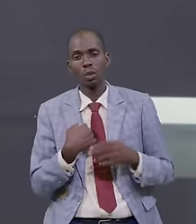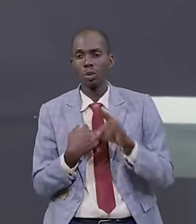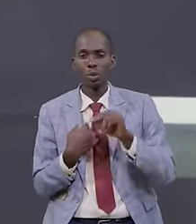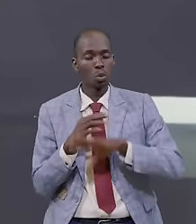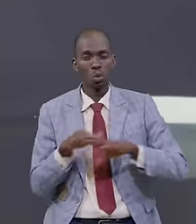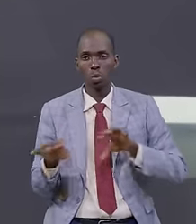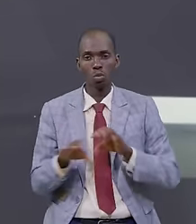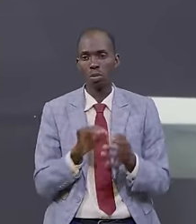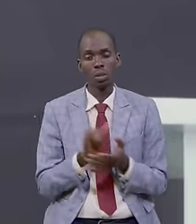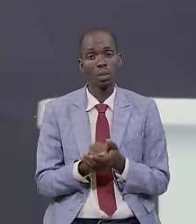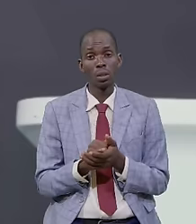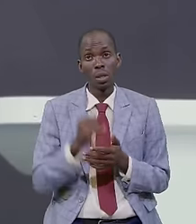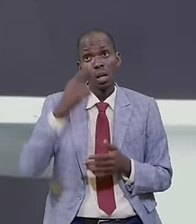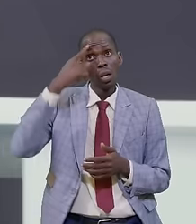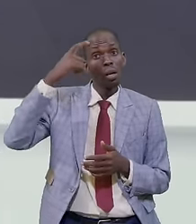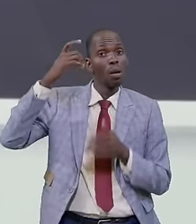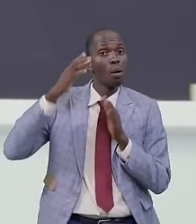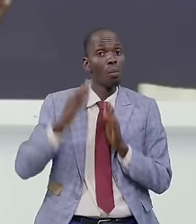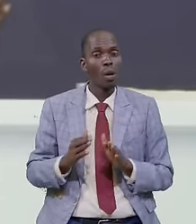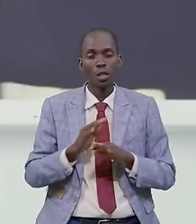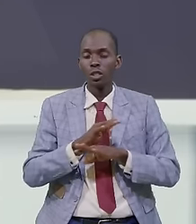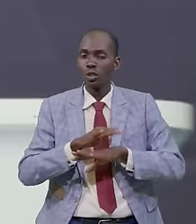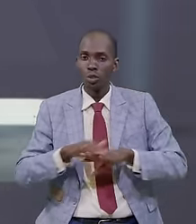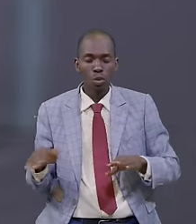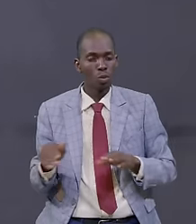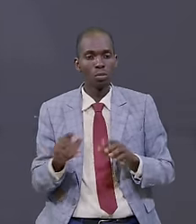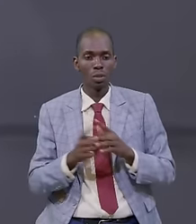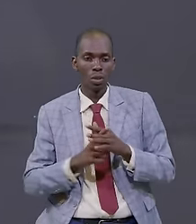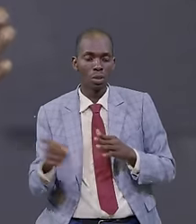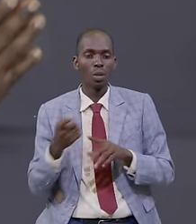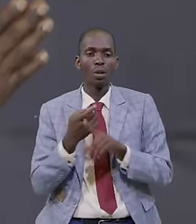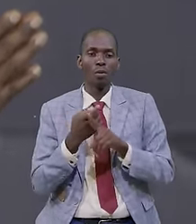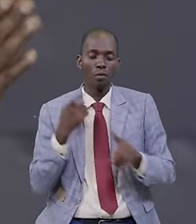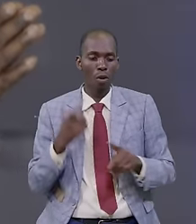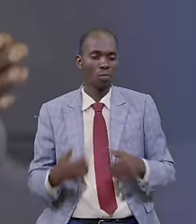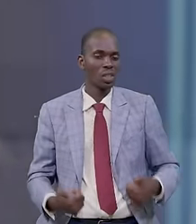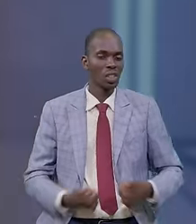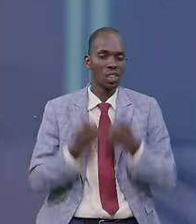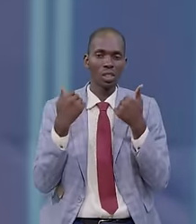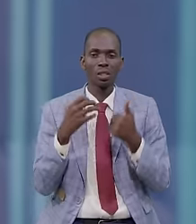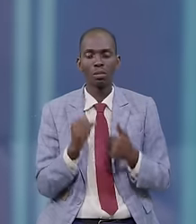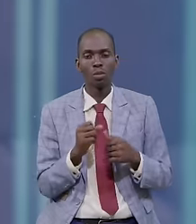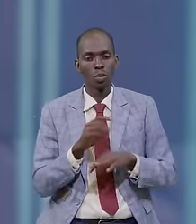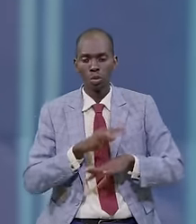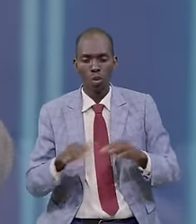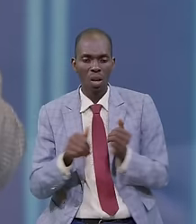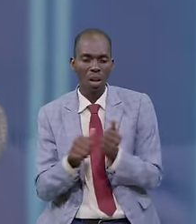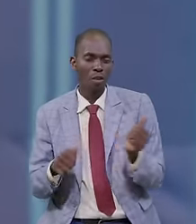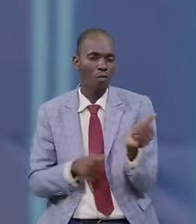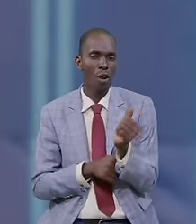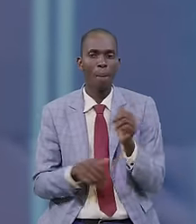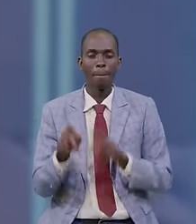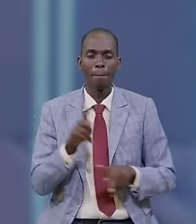run away from challenges. They do not run away from the people who think they have